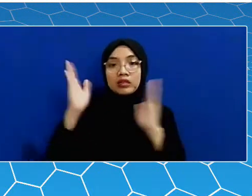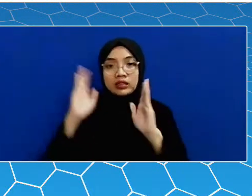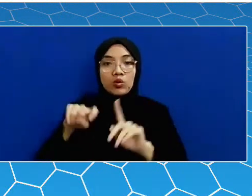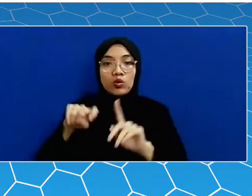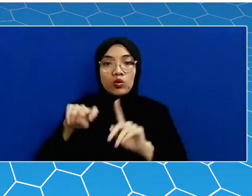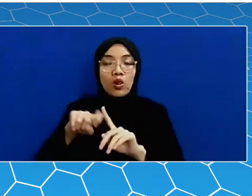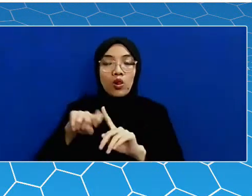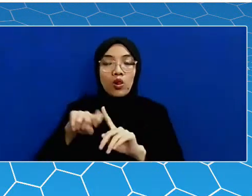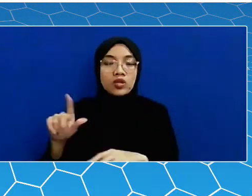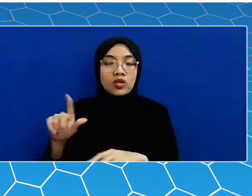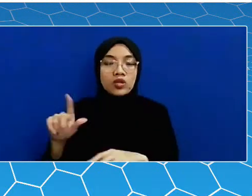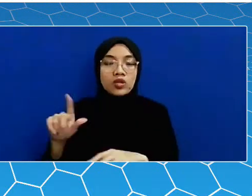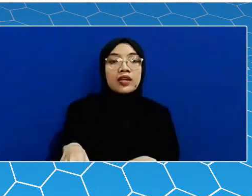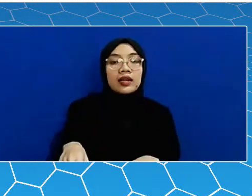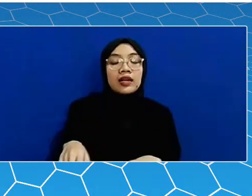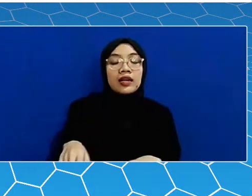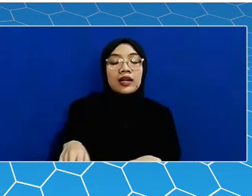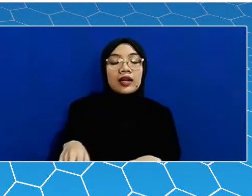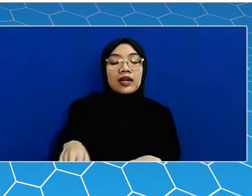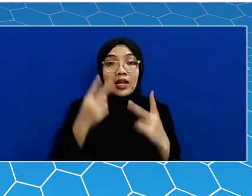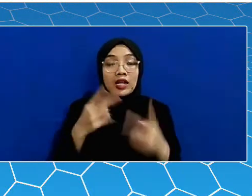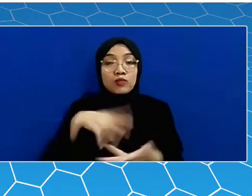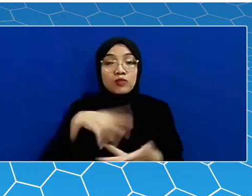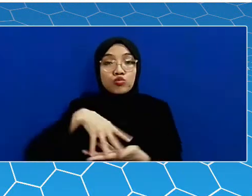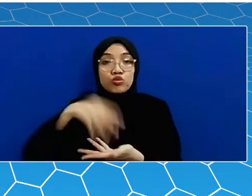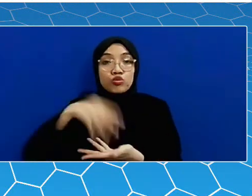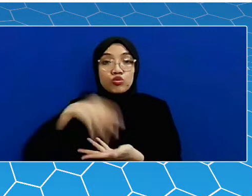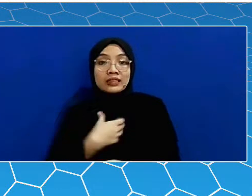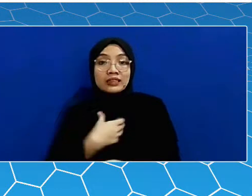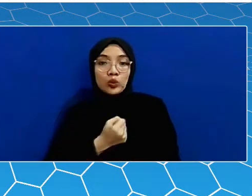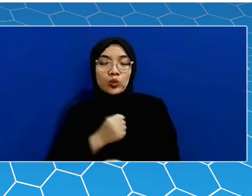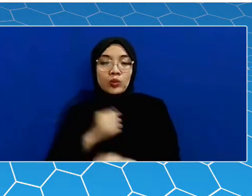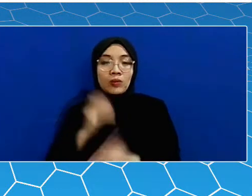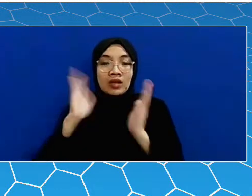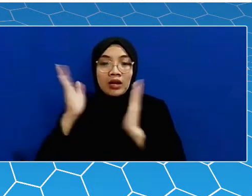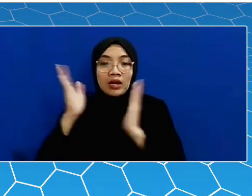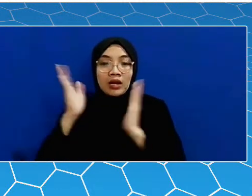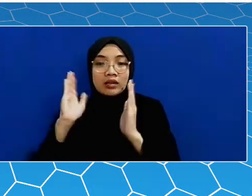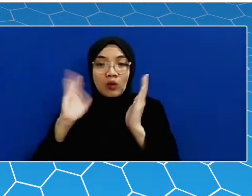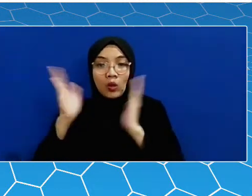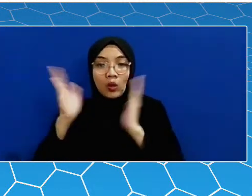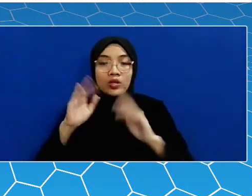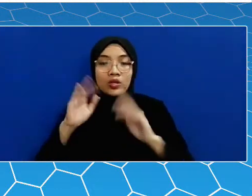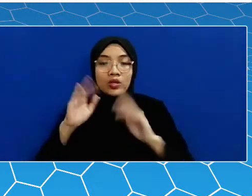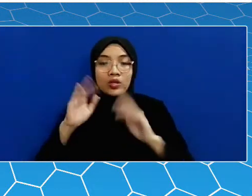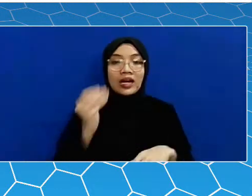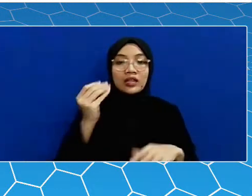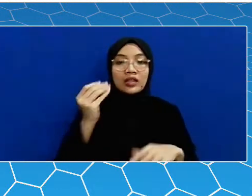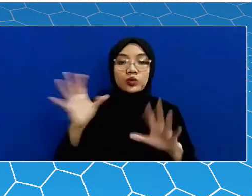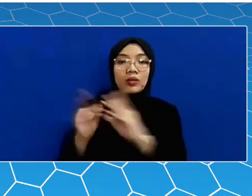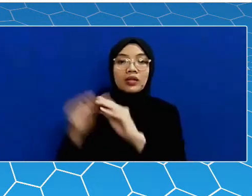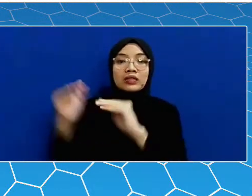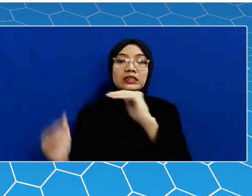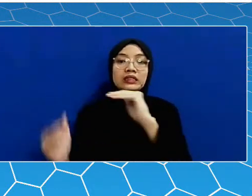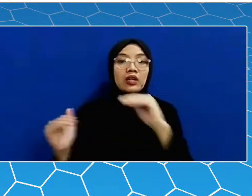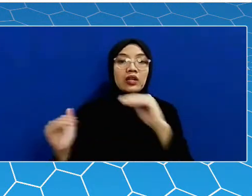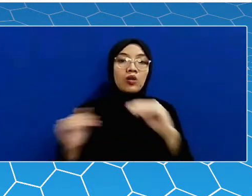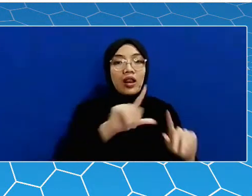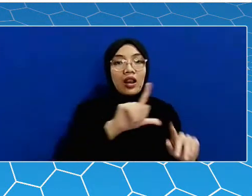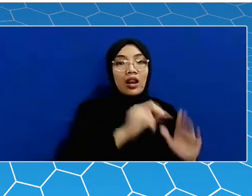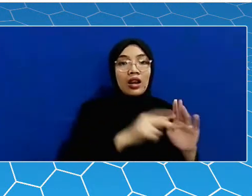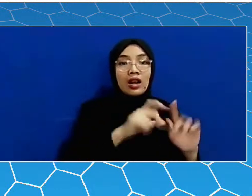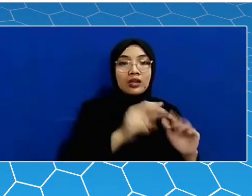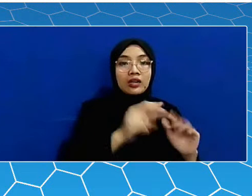have in Jakarta and Kuala Lumpur are much less than we have in London. So clearly, I know